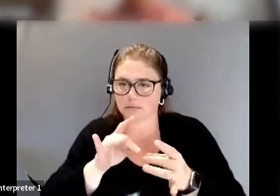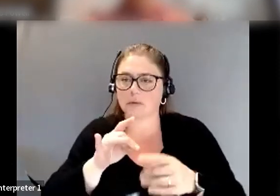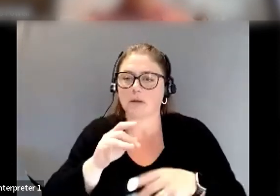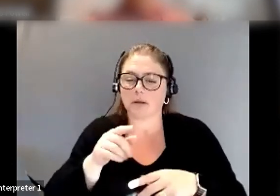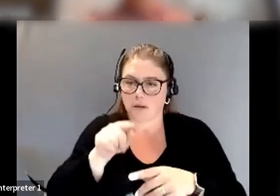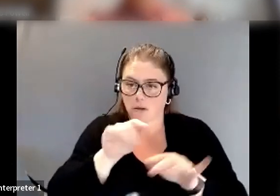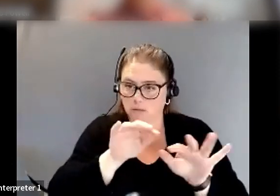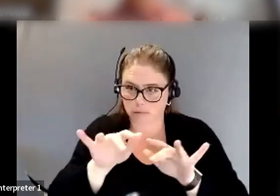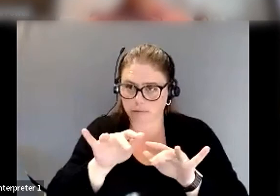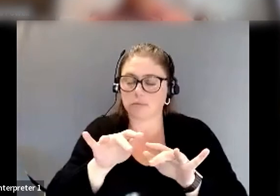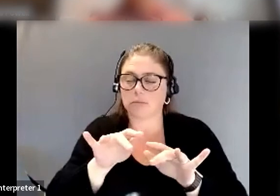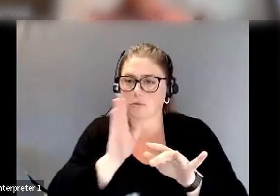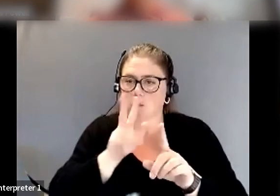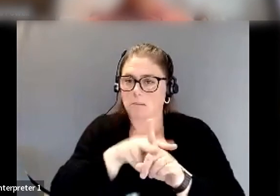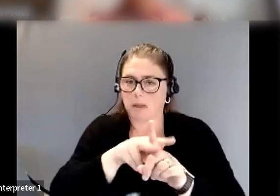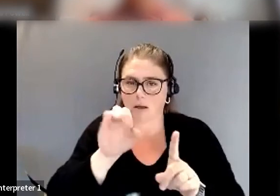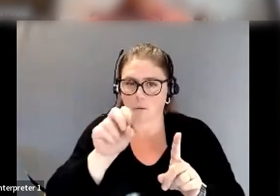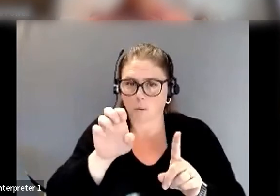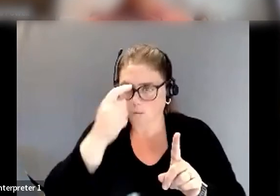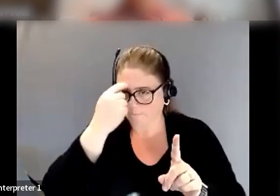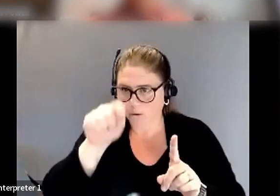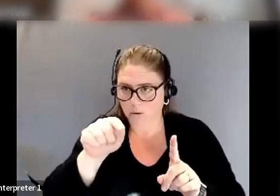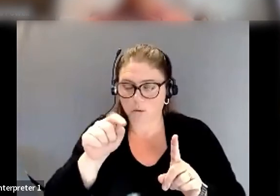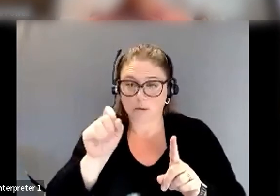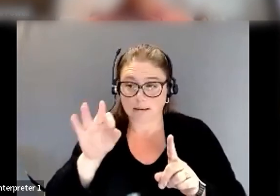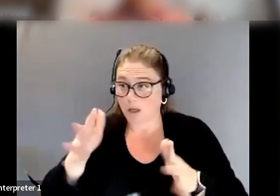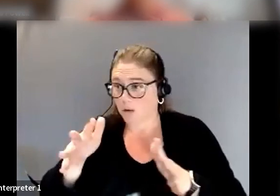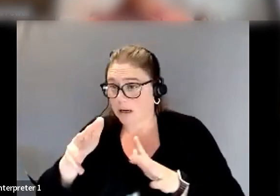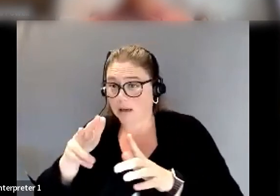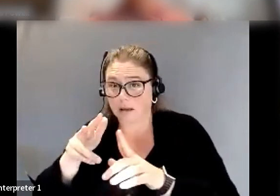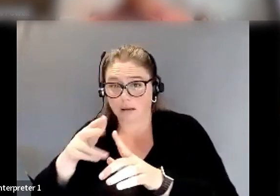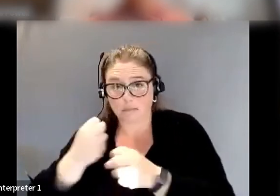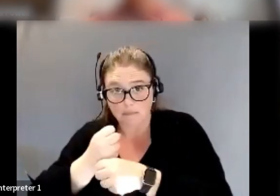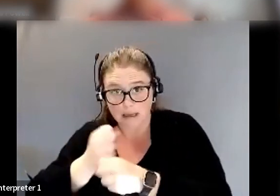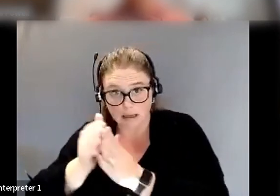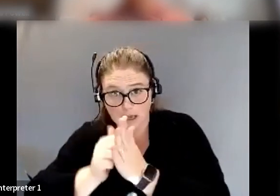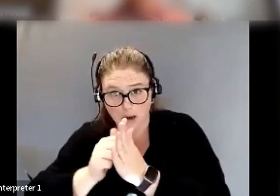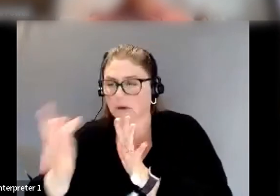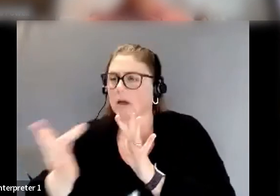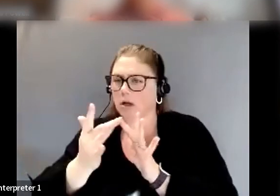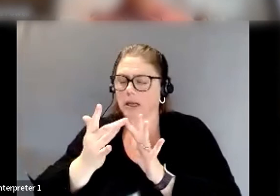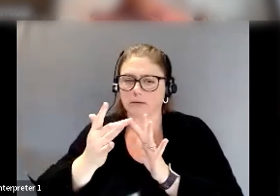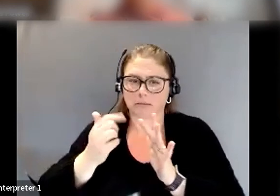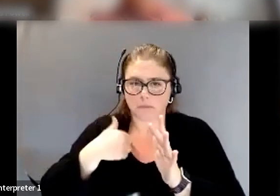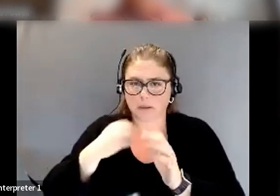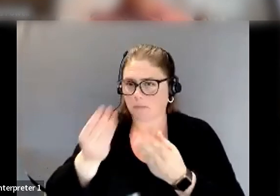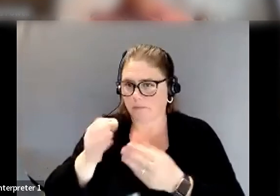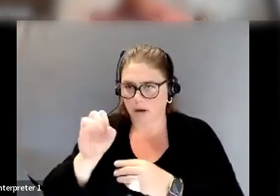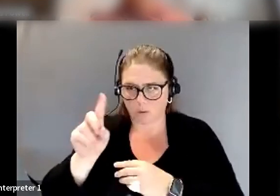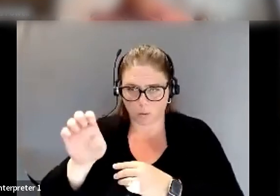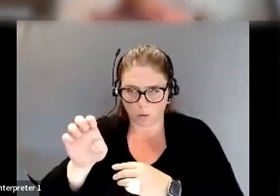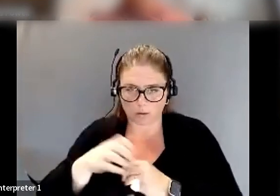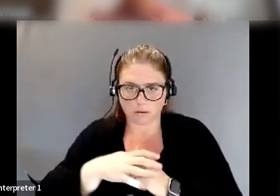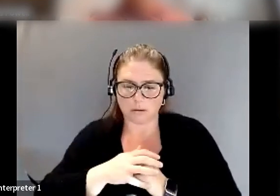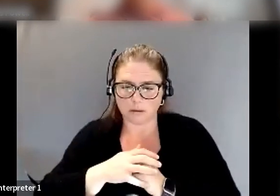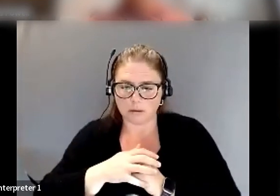you. Oh, and if you've already created an account, then you can reach out to us. Great. And then we've got two last questions here. Do you